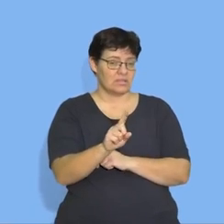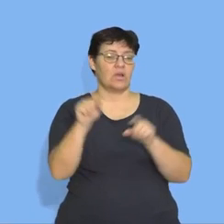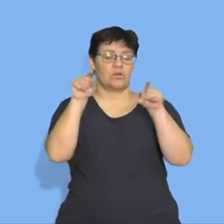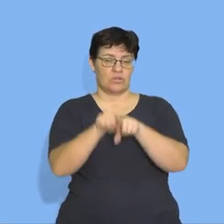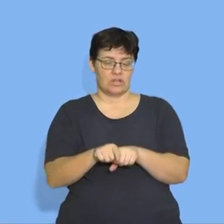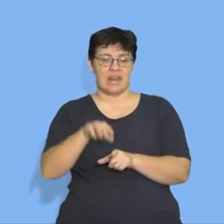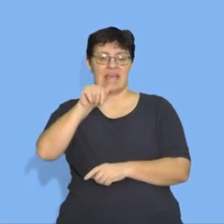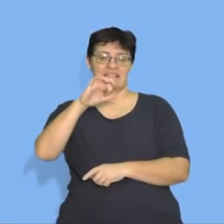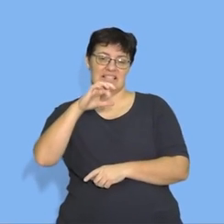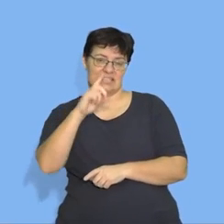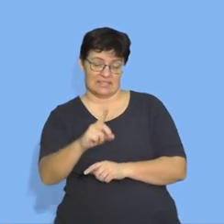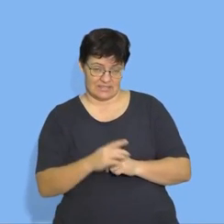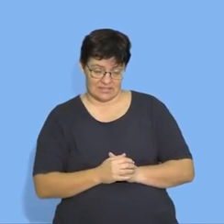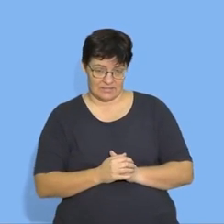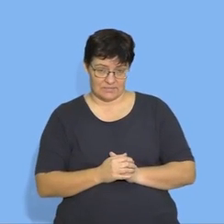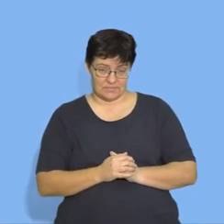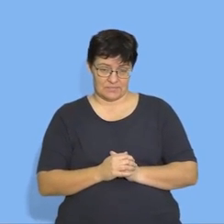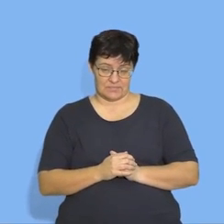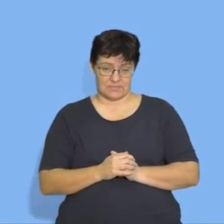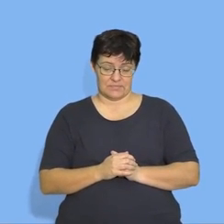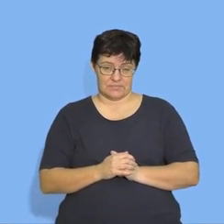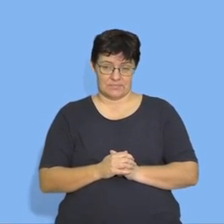So this is our conjugate acid.